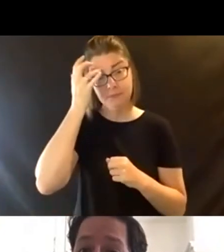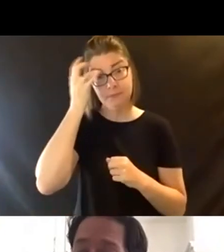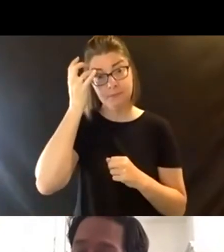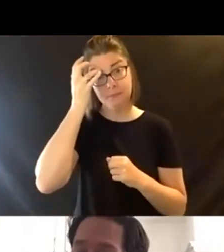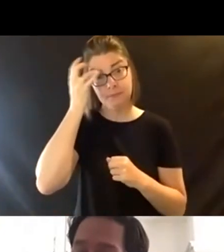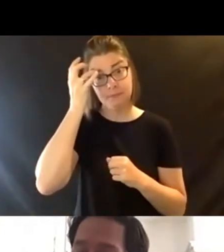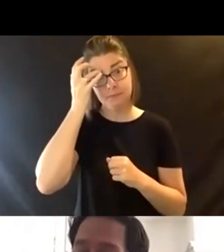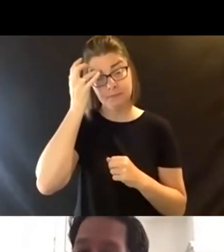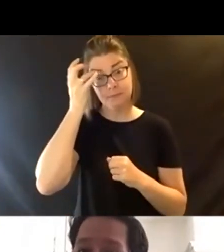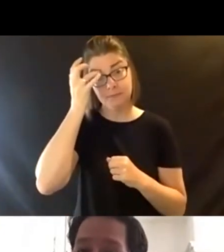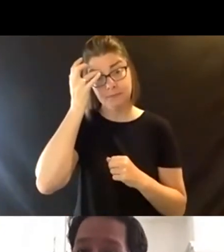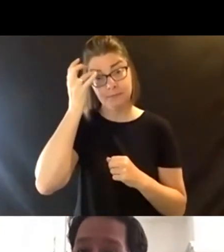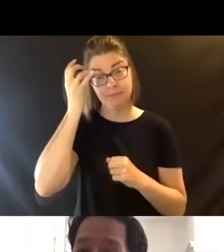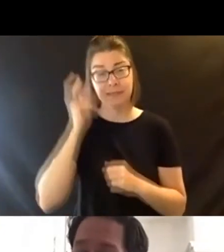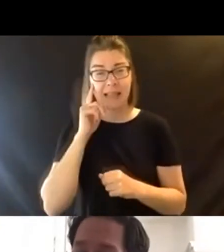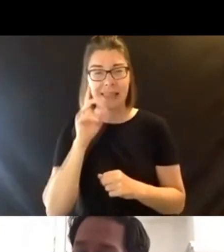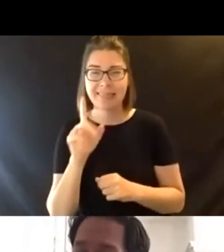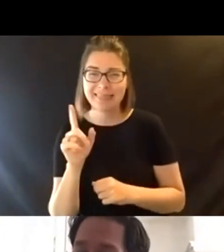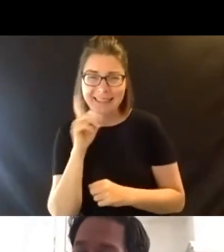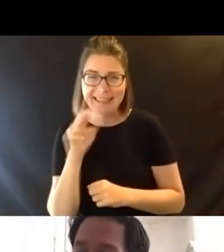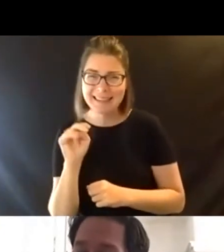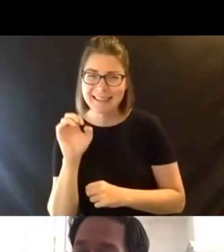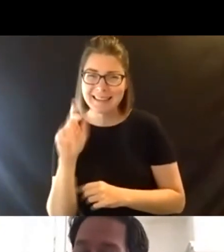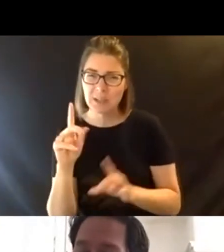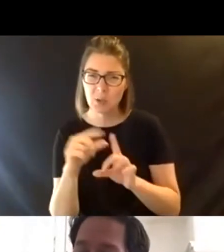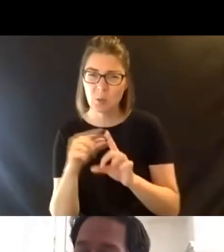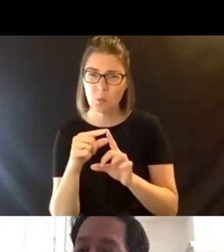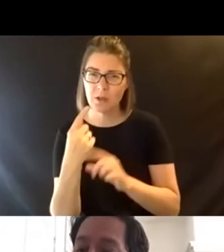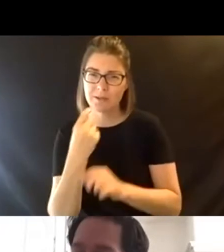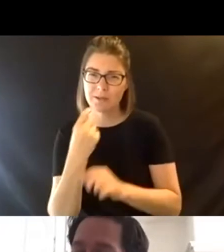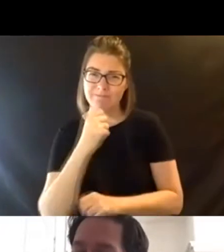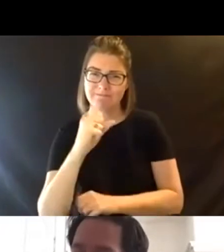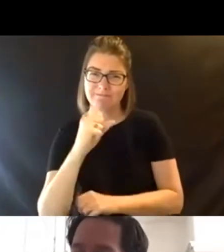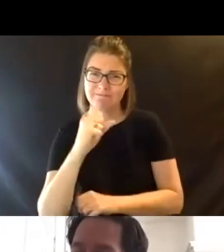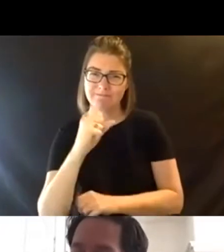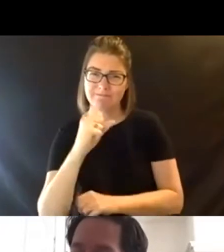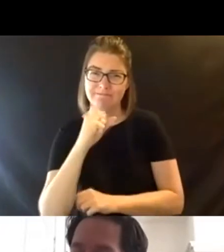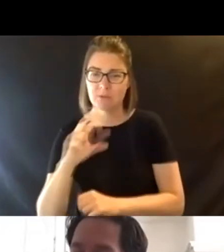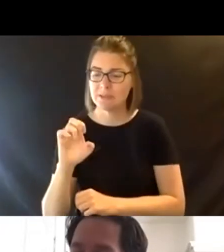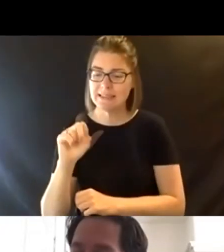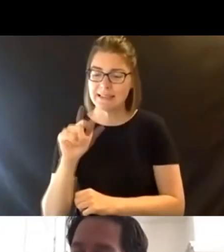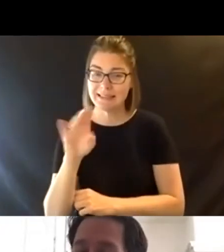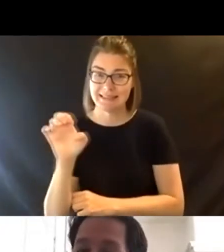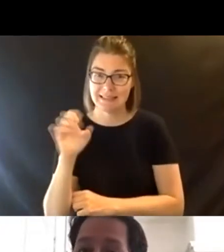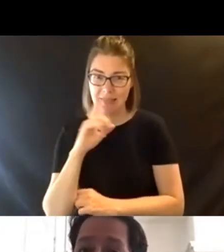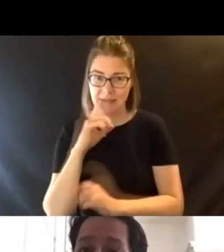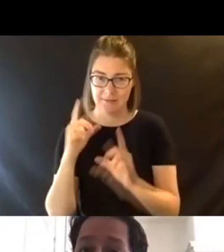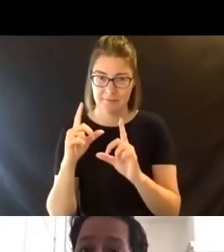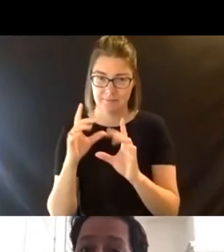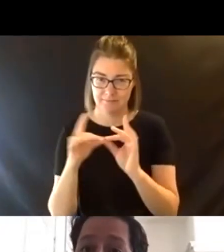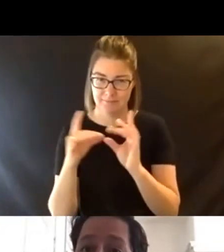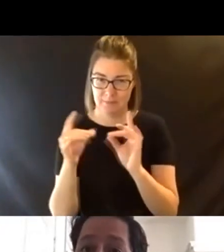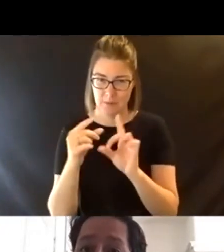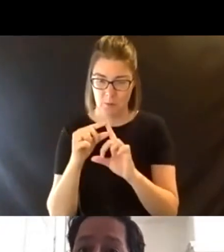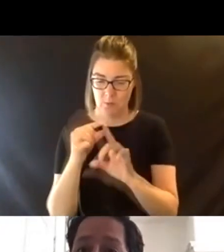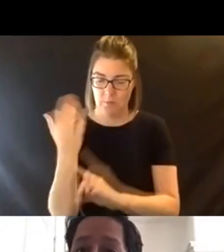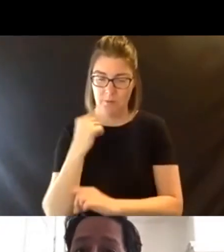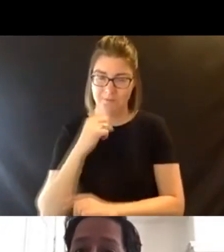I think, Nick, you had mentioned the word resilience before, and I think resilience,